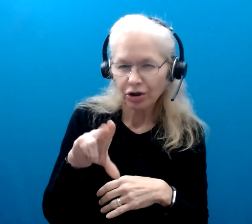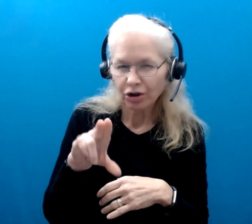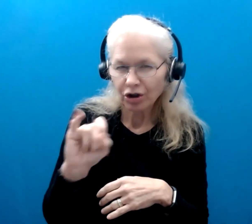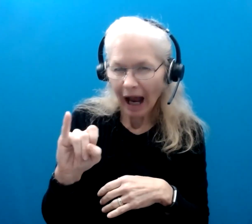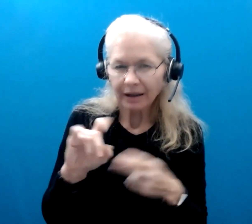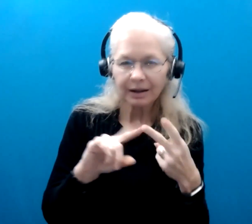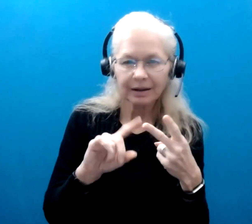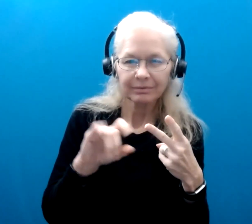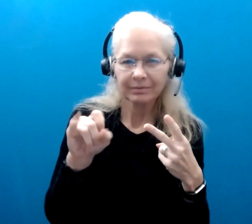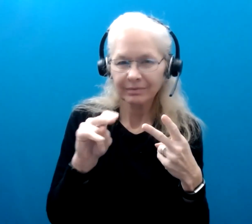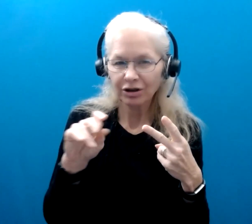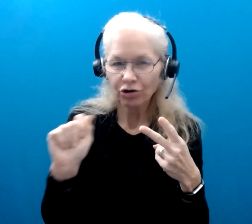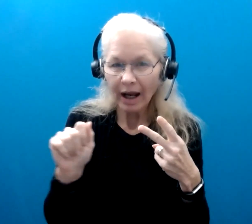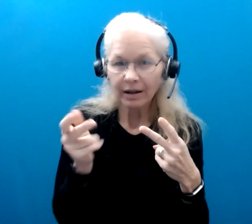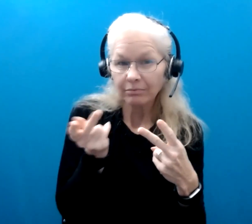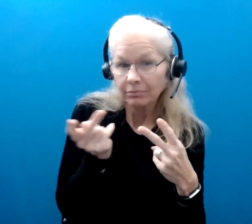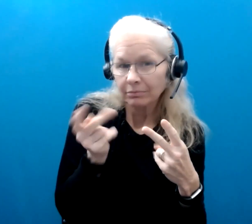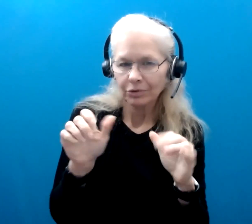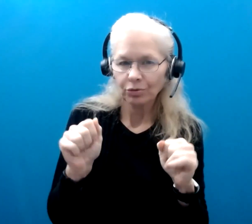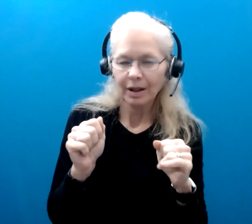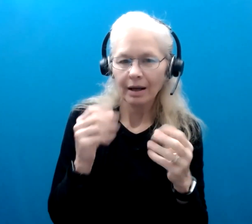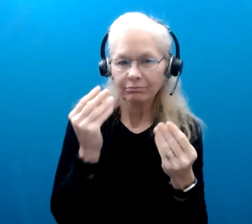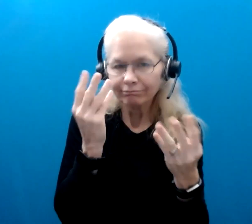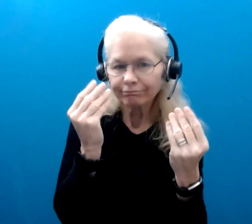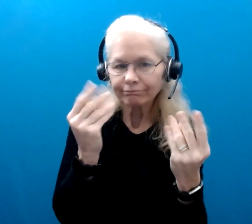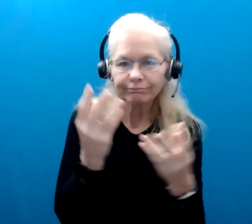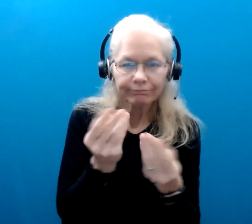key observations from your group, let's go ahead and do that now.